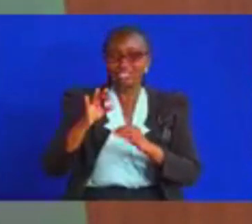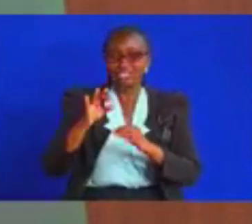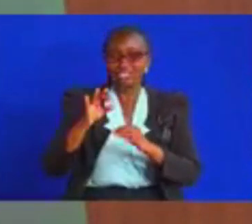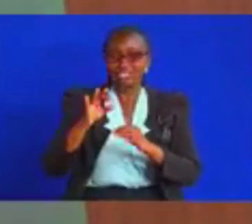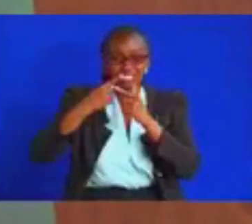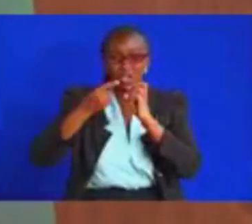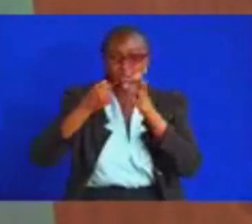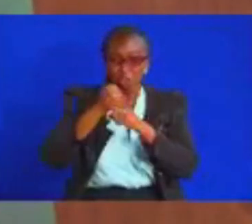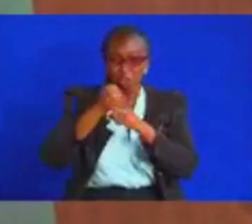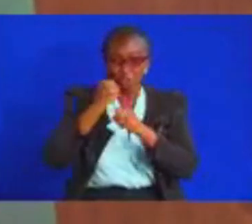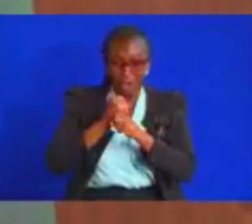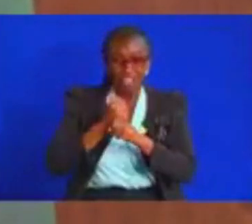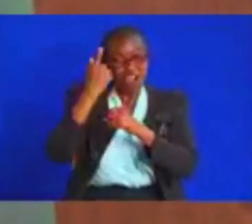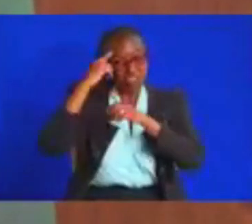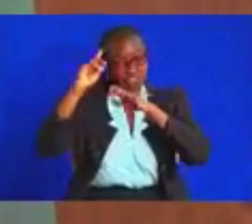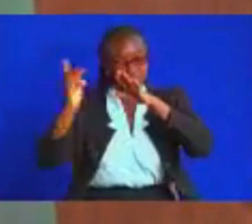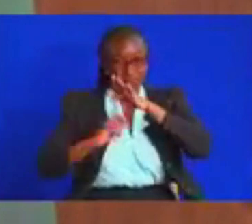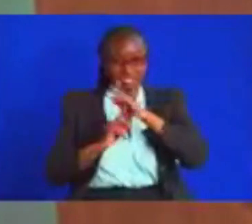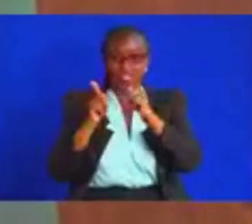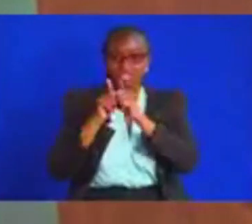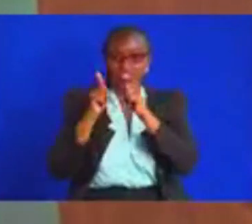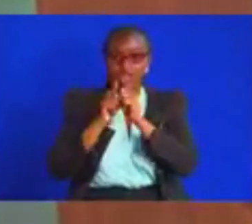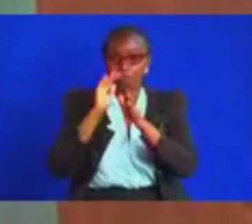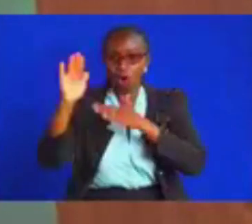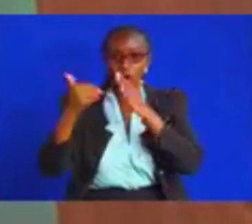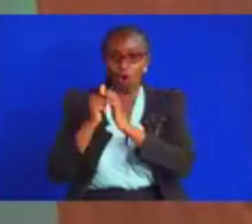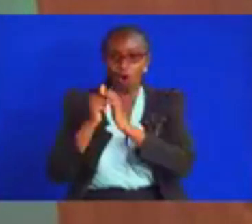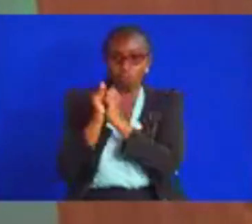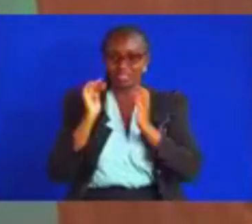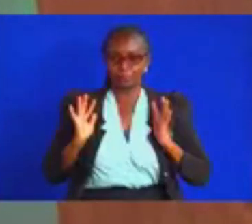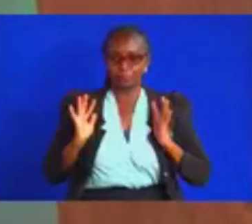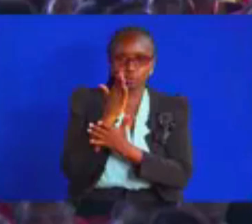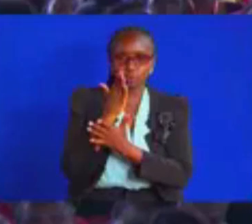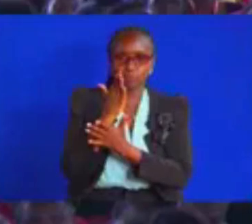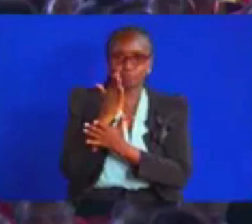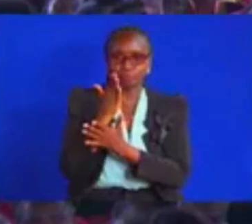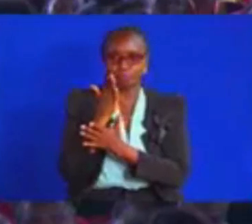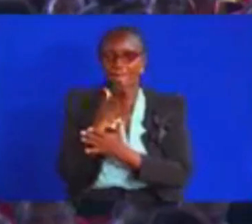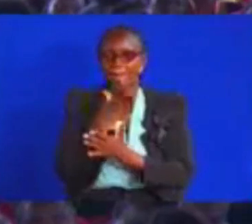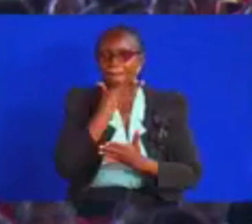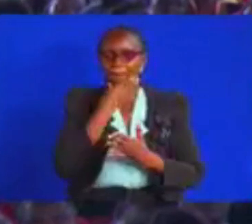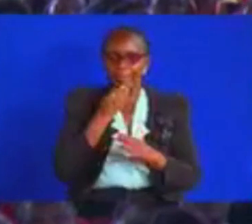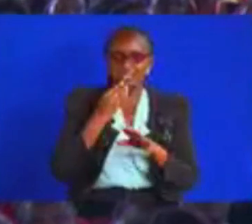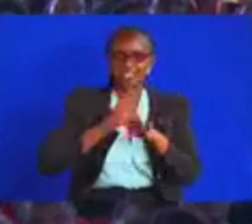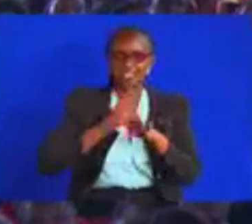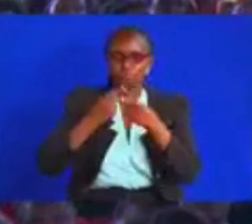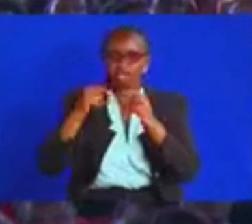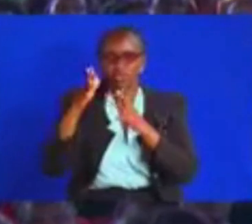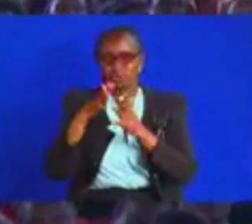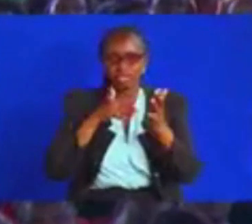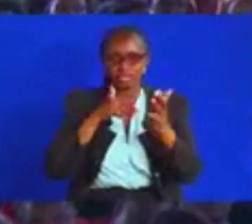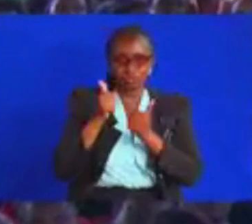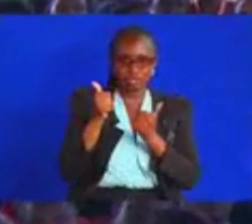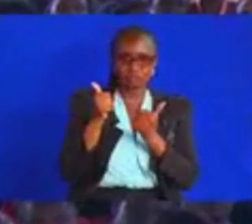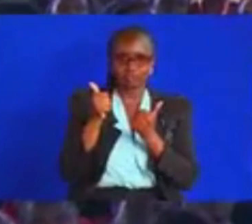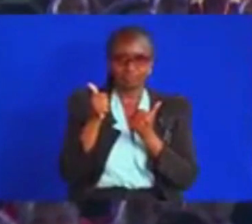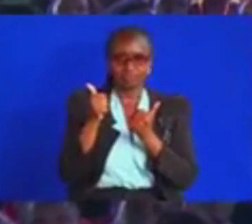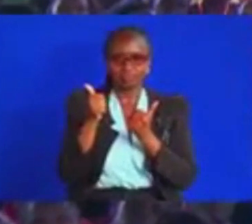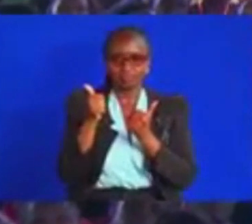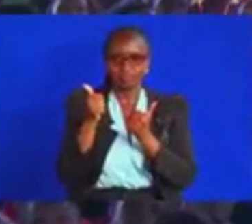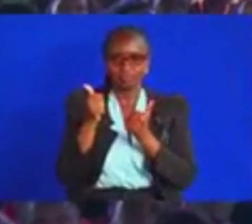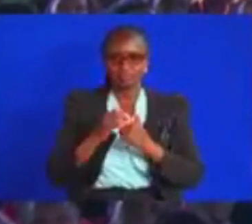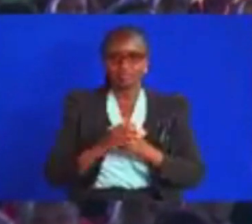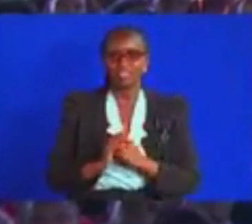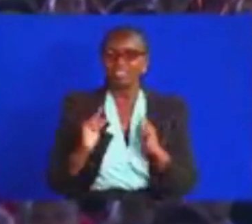work of the ministry, that we all together will come into the fullness of in the light to deceive. If we're together, say amen.